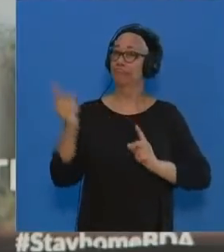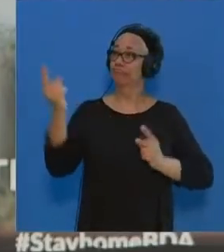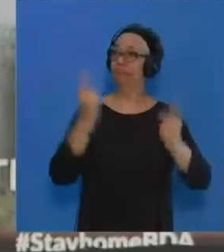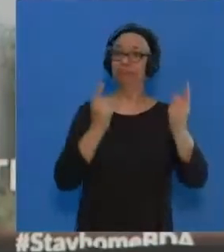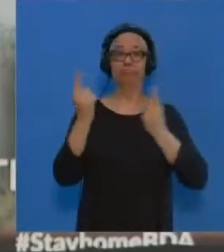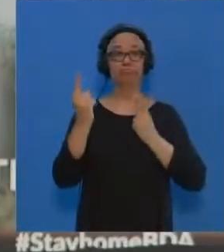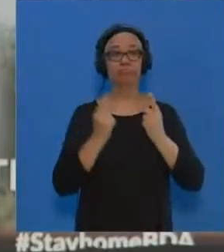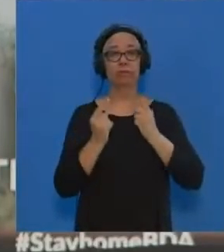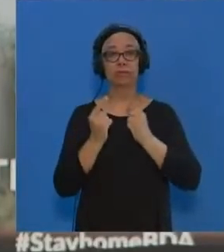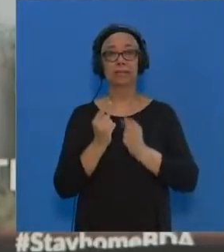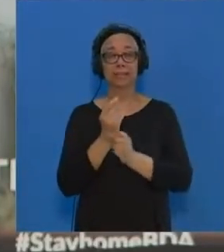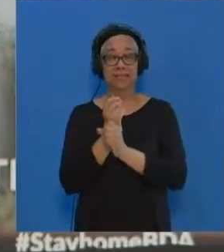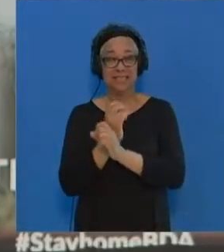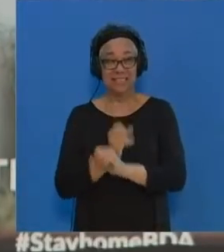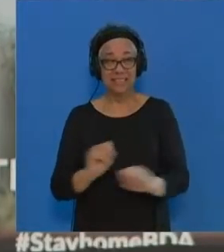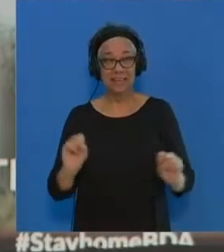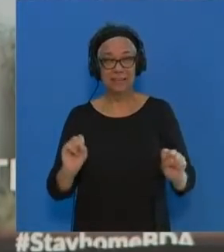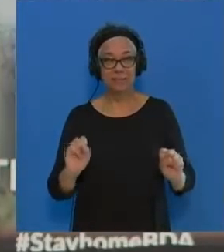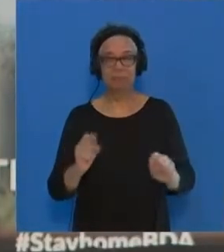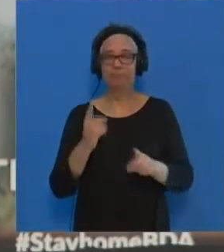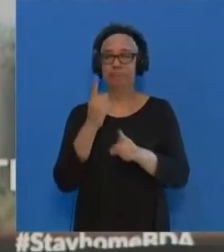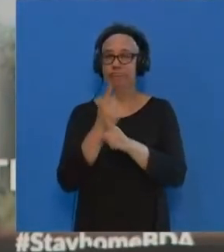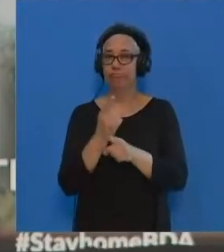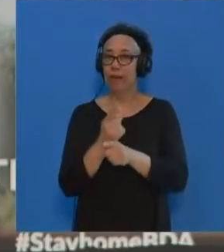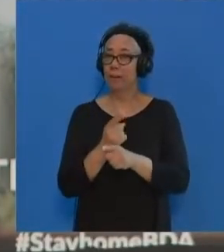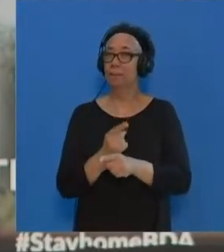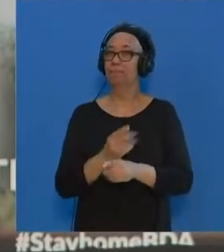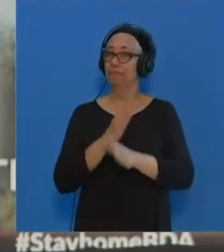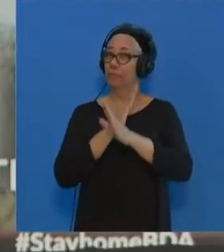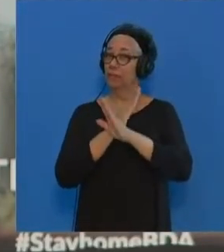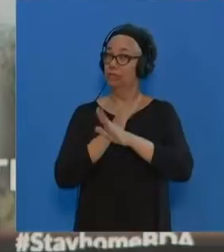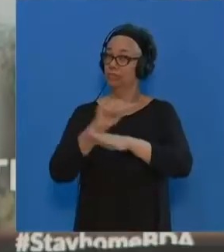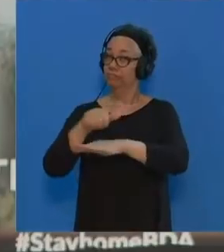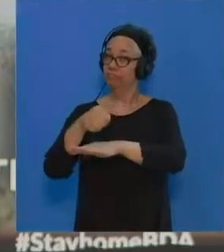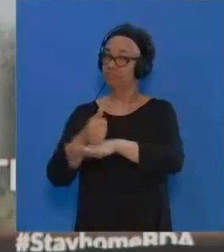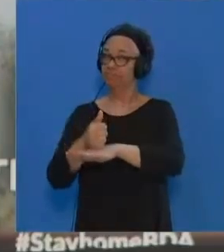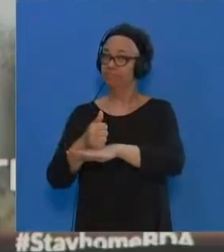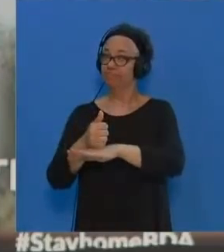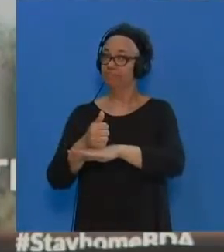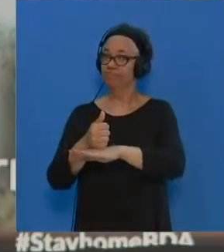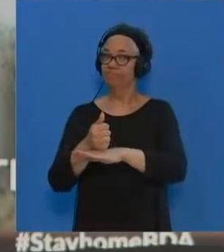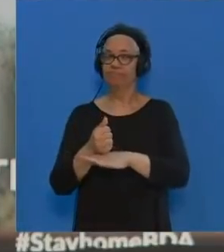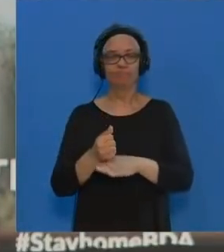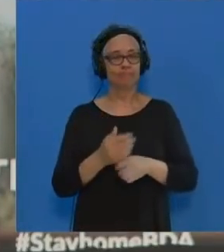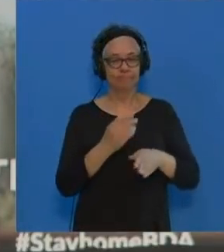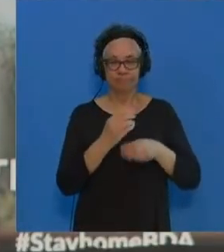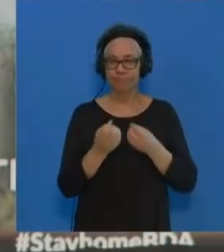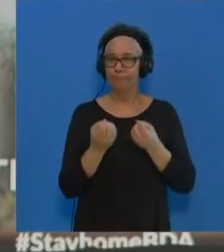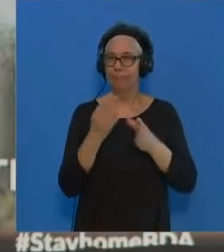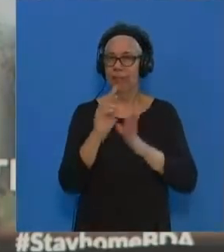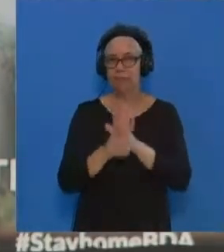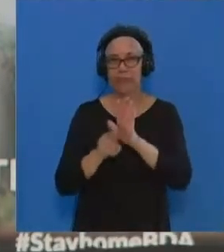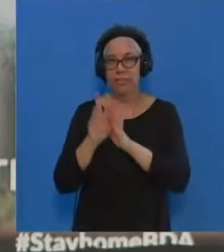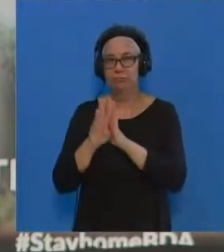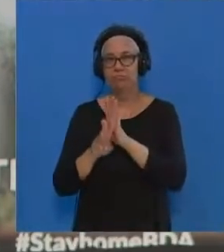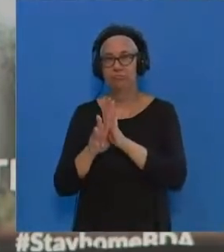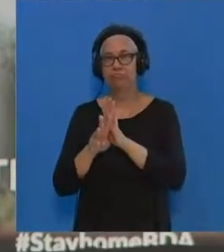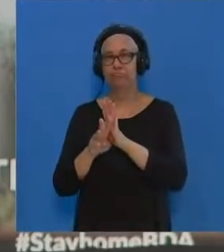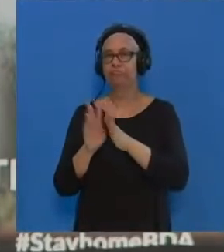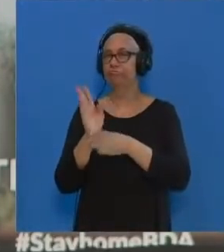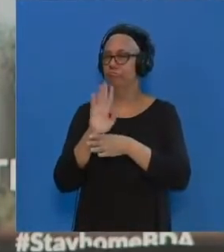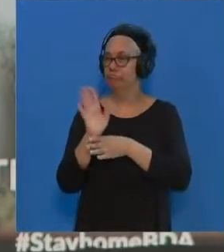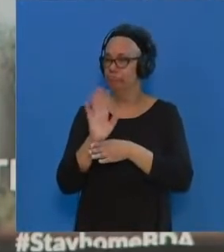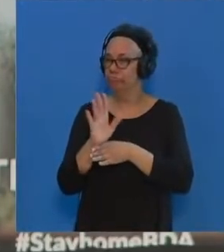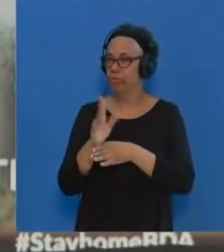the right protections in place. A series of videos will be released this week, as well as a social media and